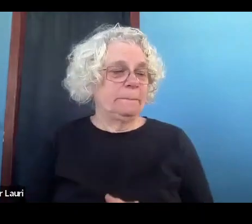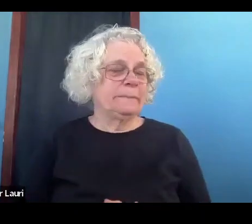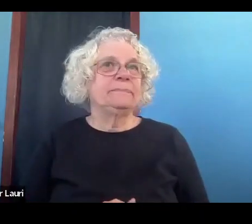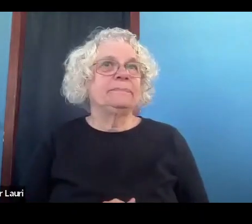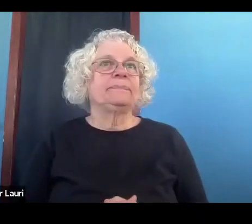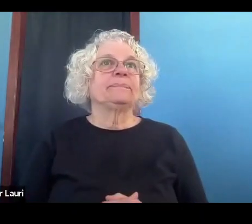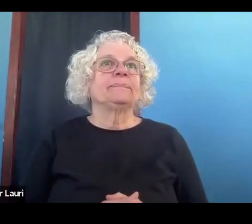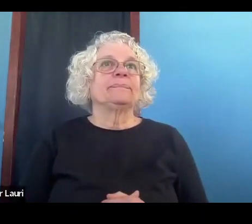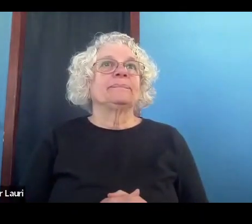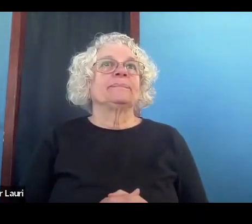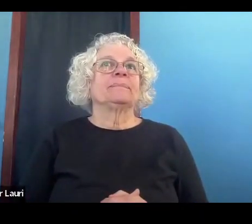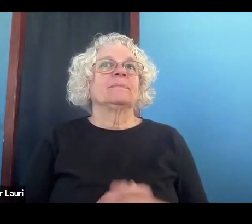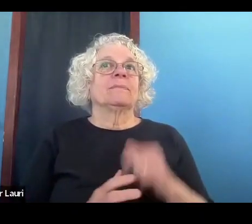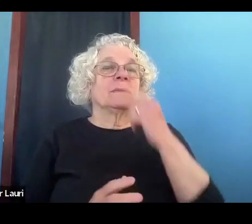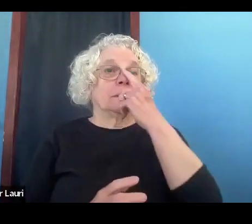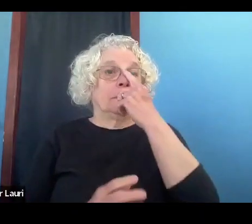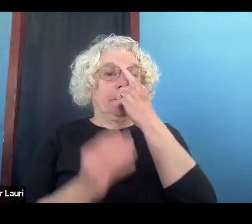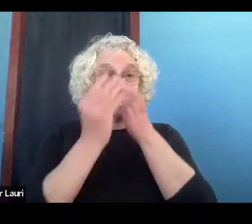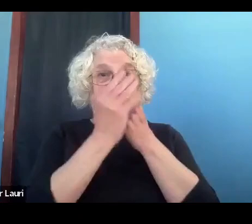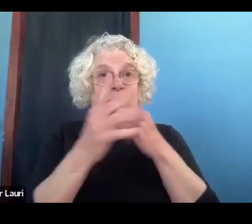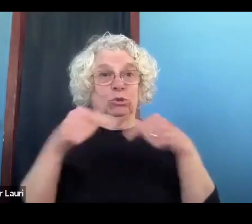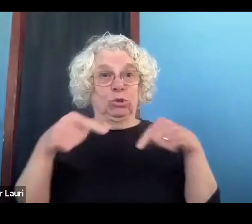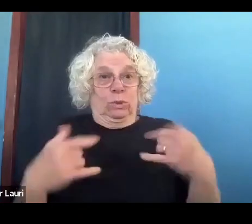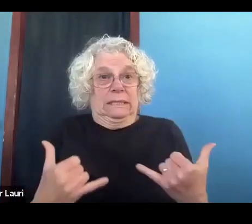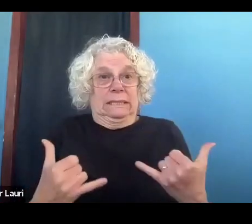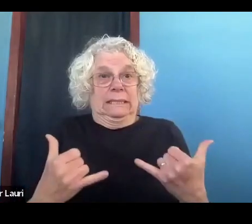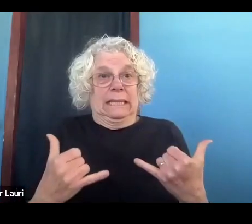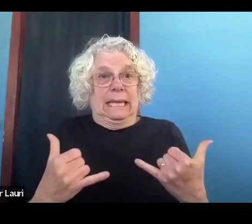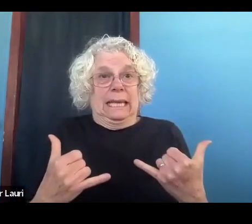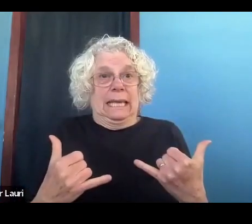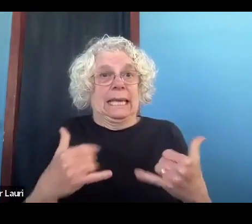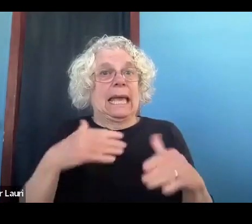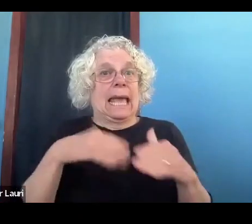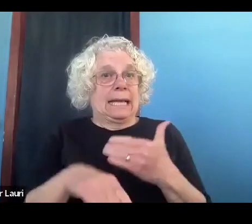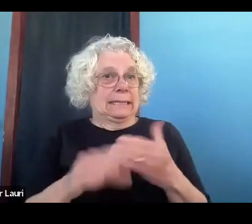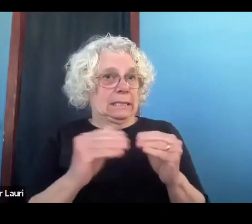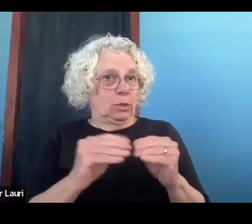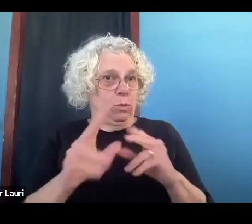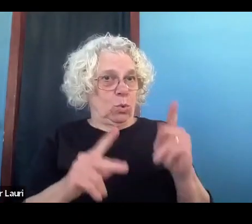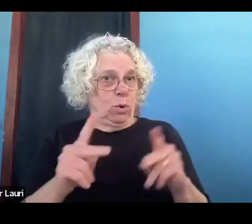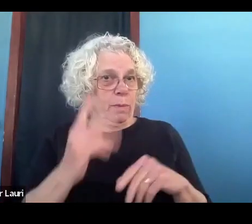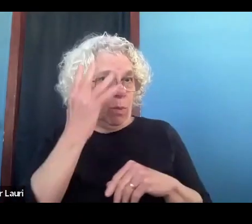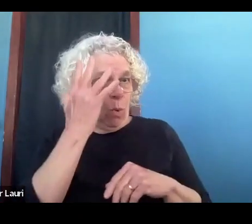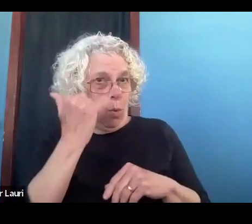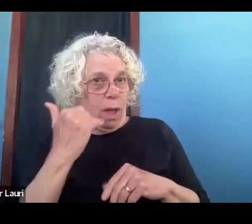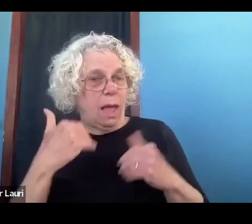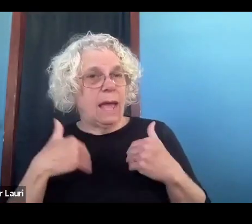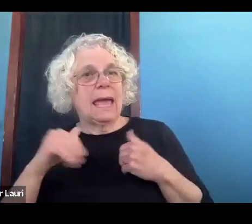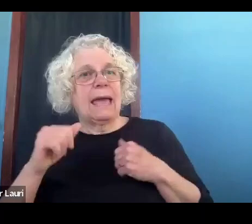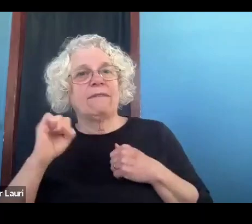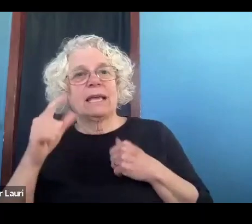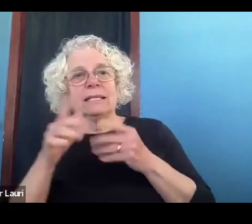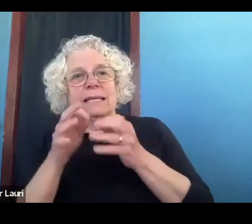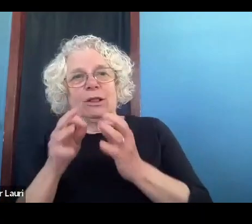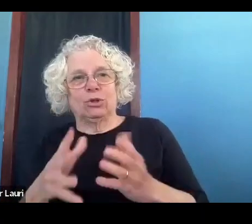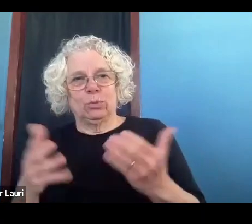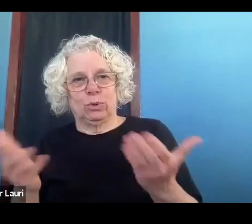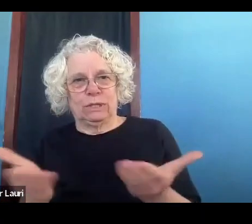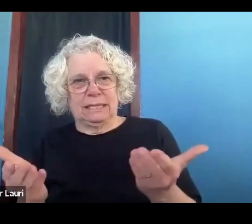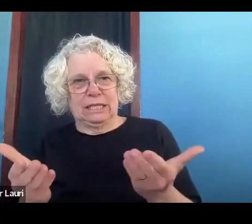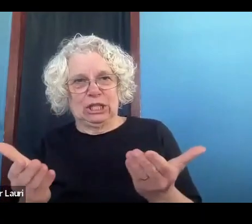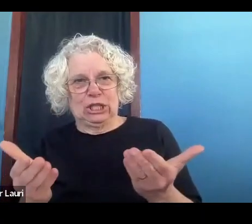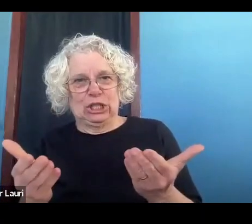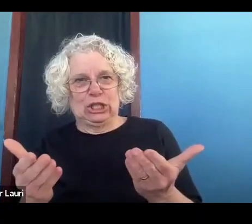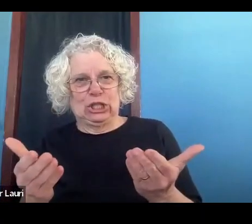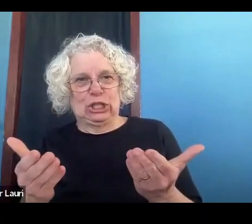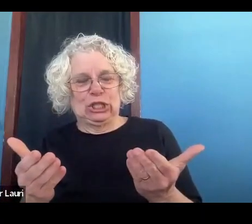We are excited to announce that today's webinar will be accessible to a wider audience. We have arranged for American Sign Language interpreters